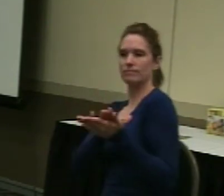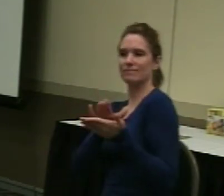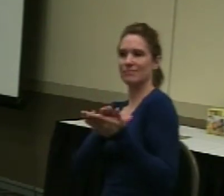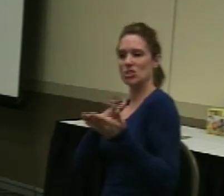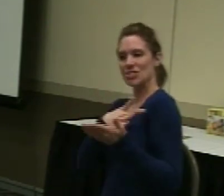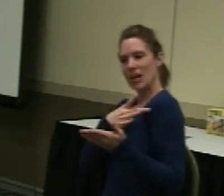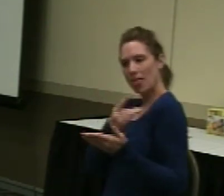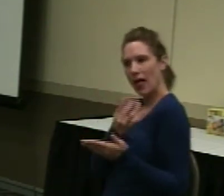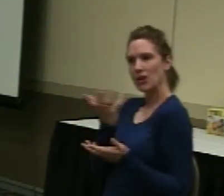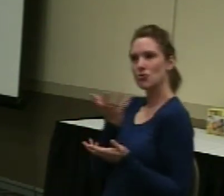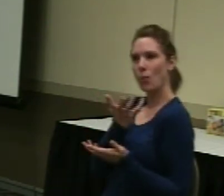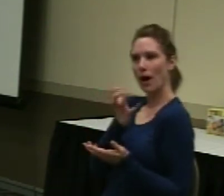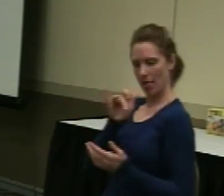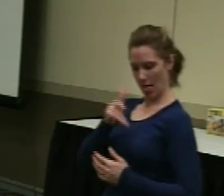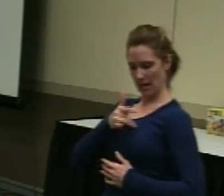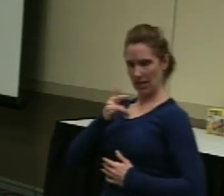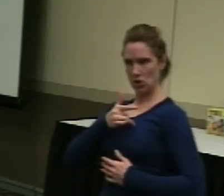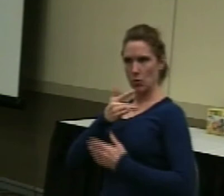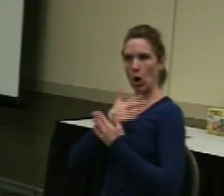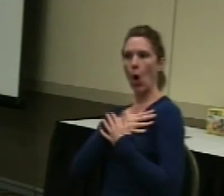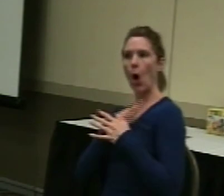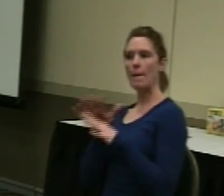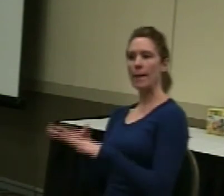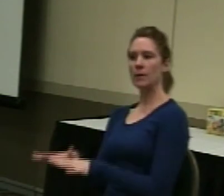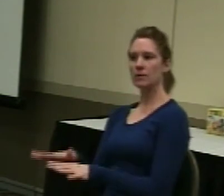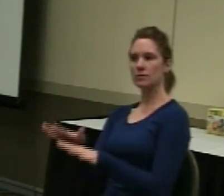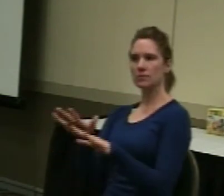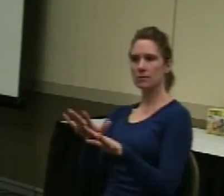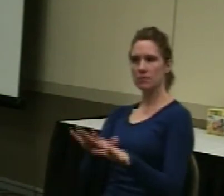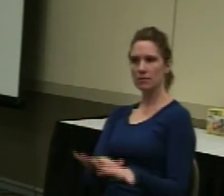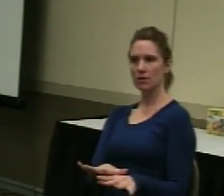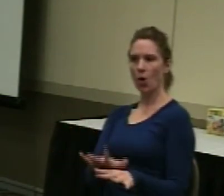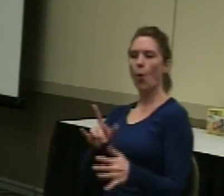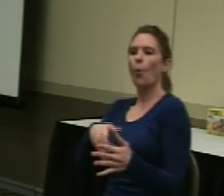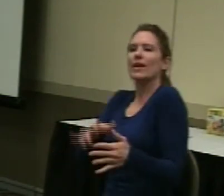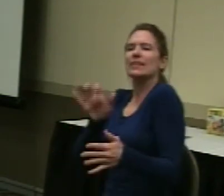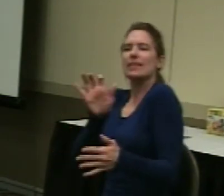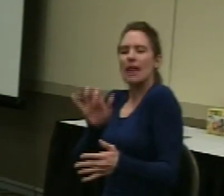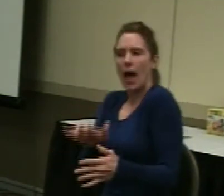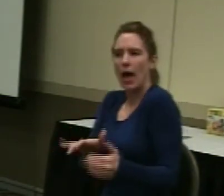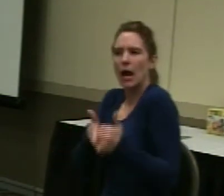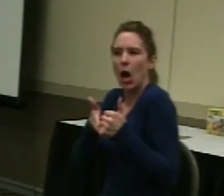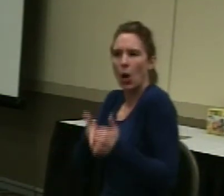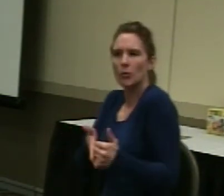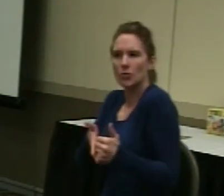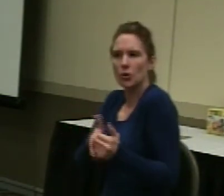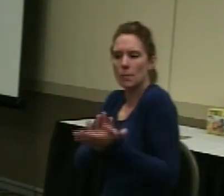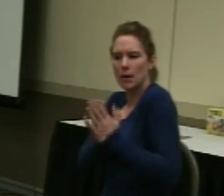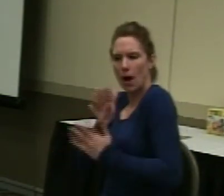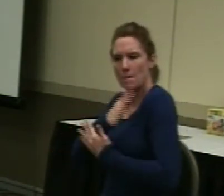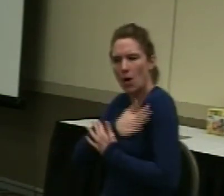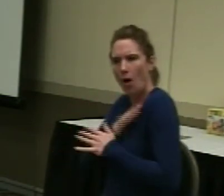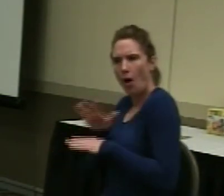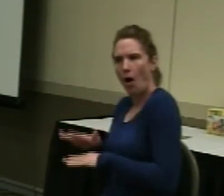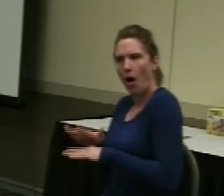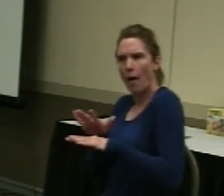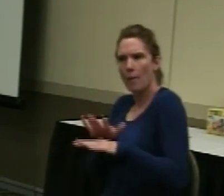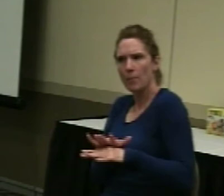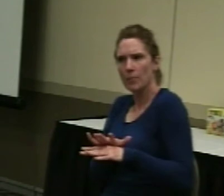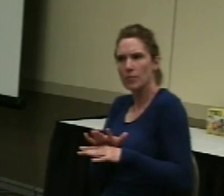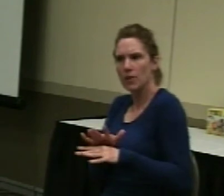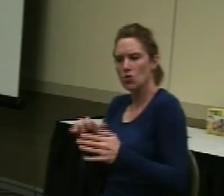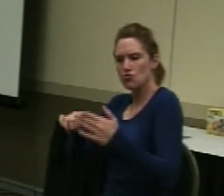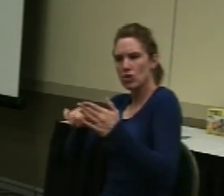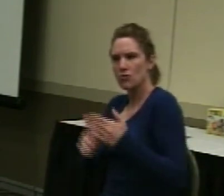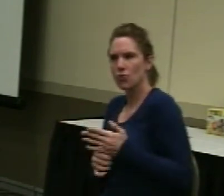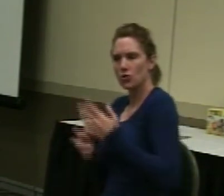That sensory calming that she's doing. What is it that what might that be about? What are reinforcers that work for